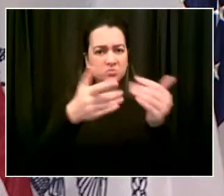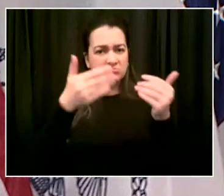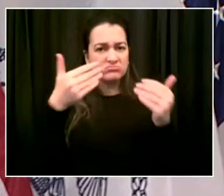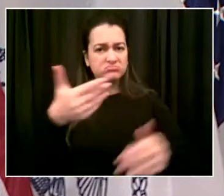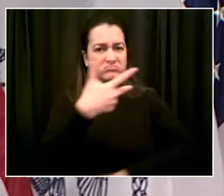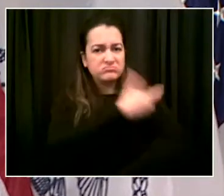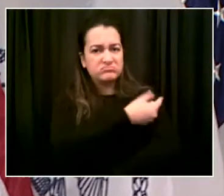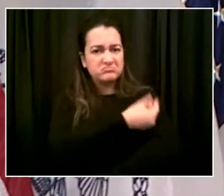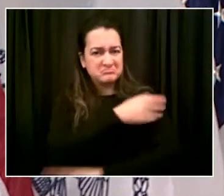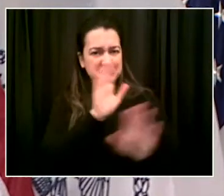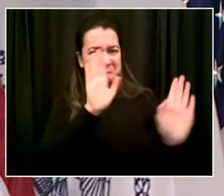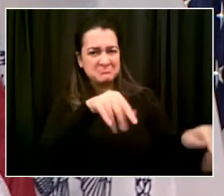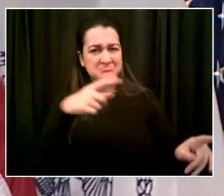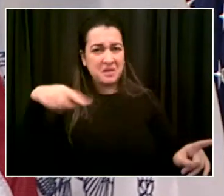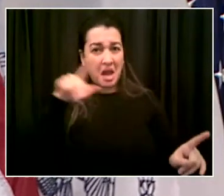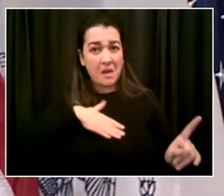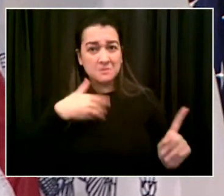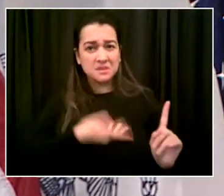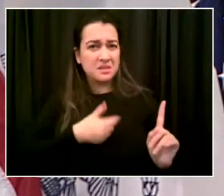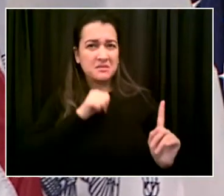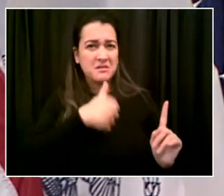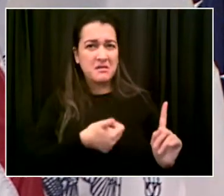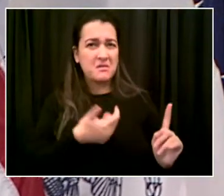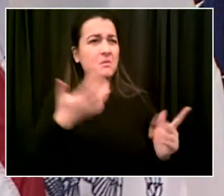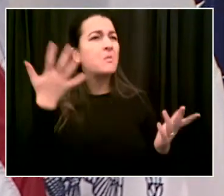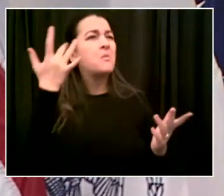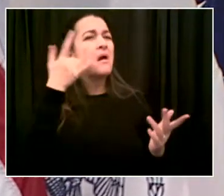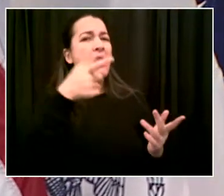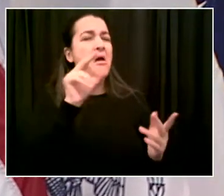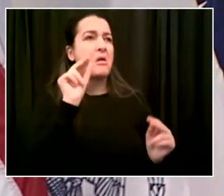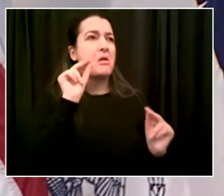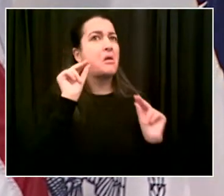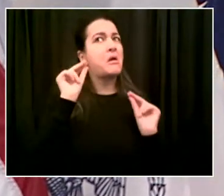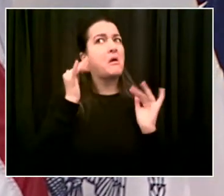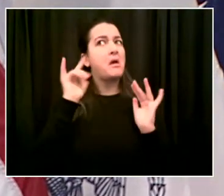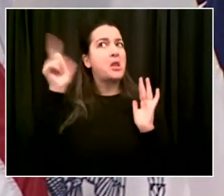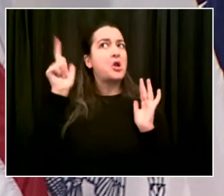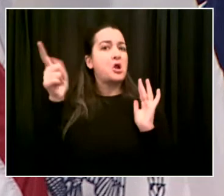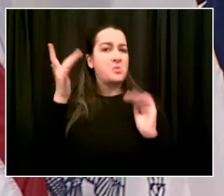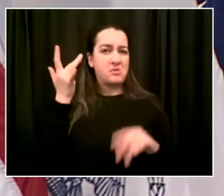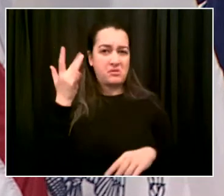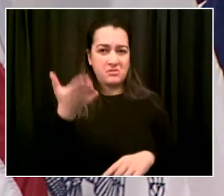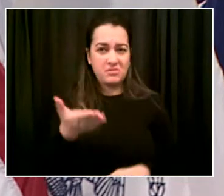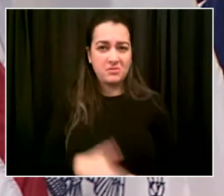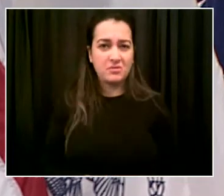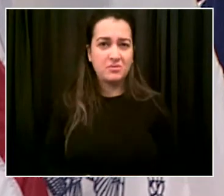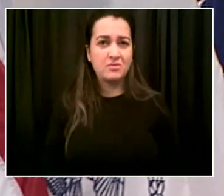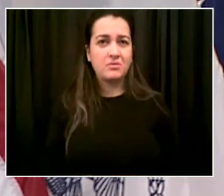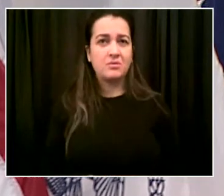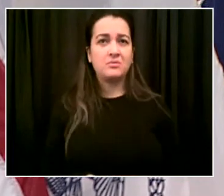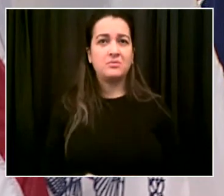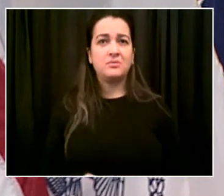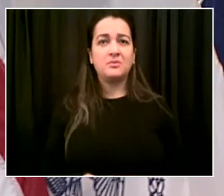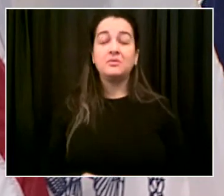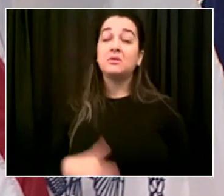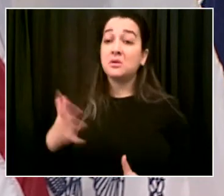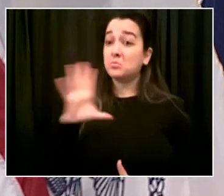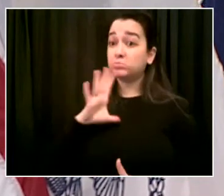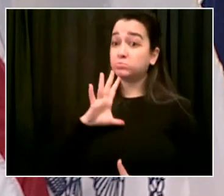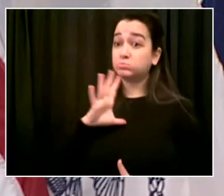Let me say two things. One, I'm absolutely confident about this vaccine.